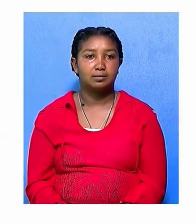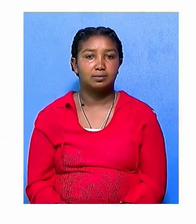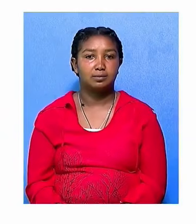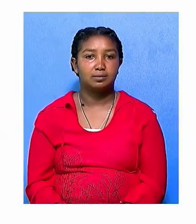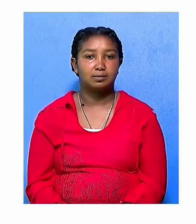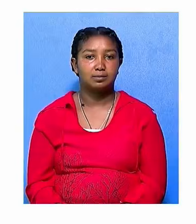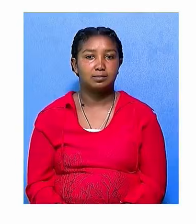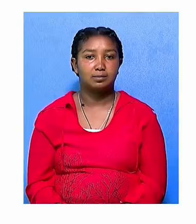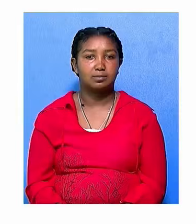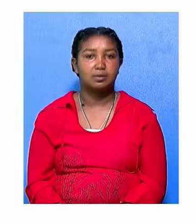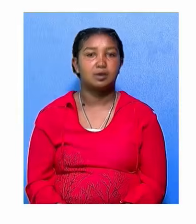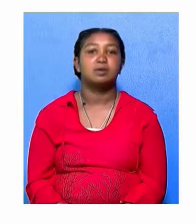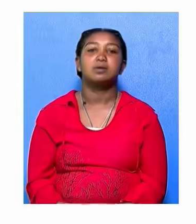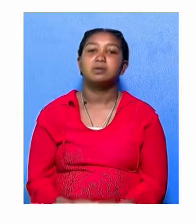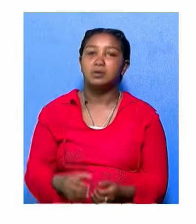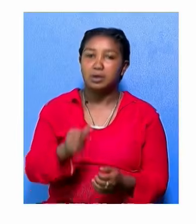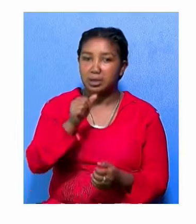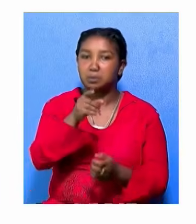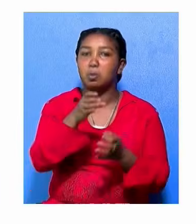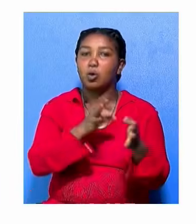modifies adjective,